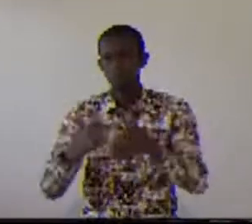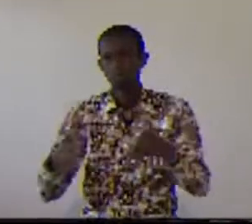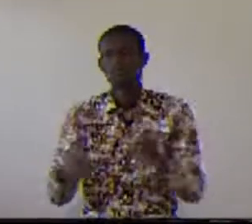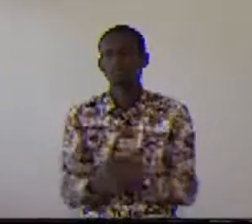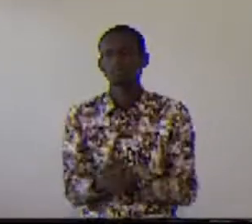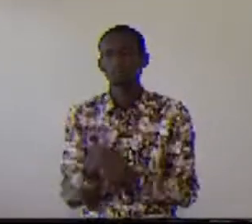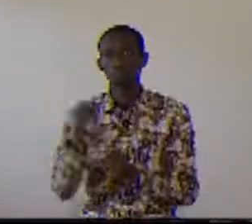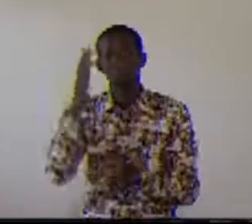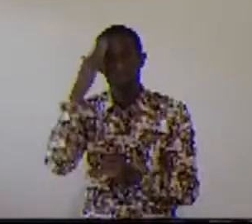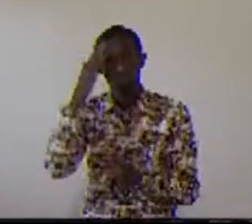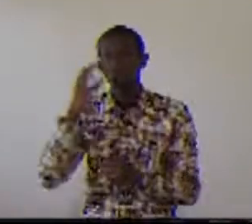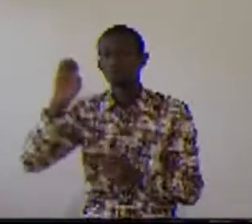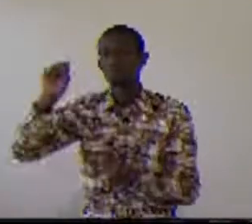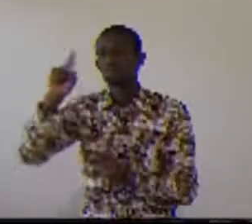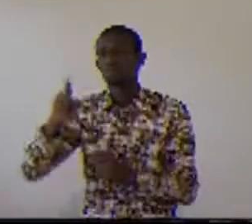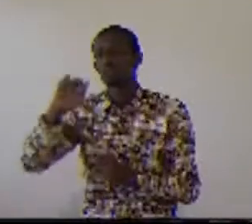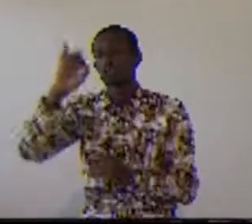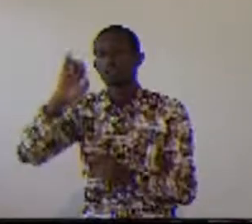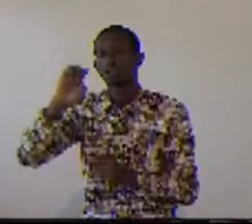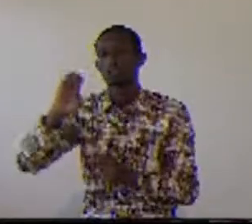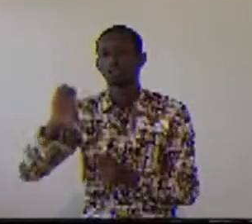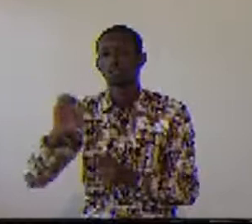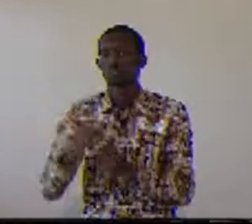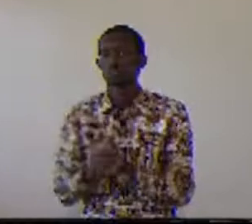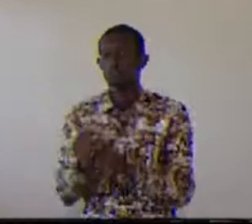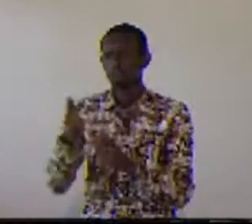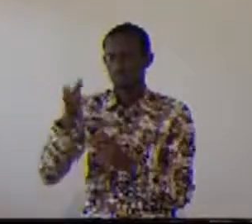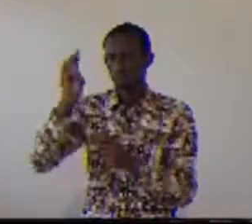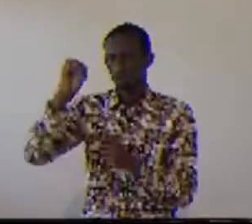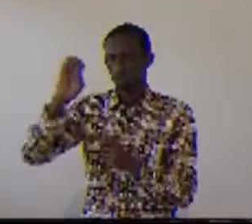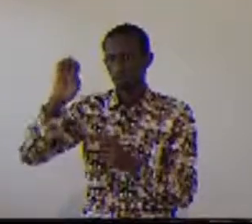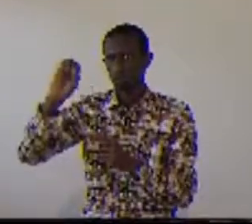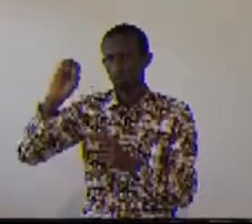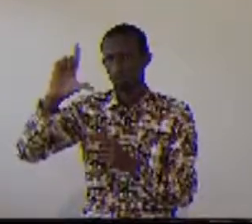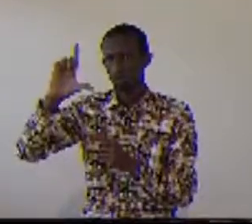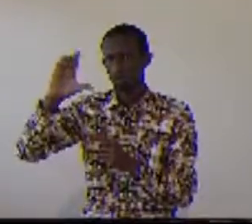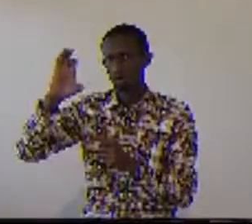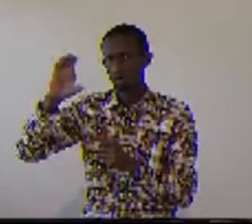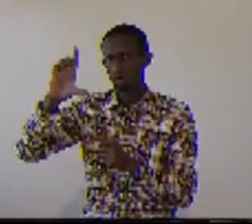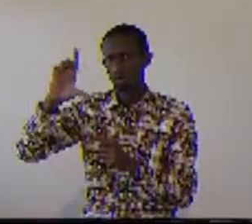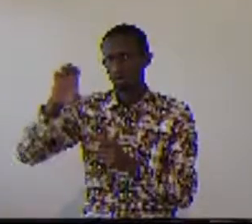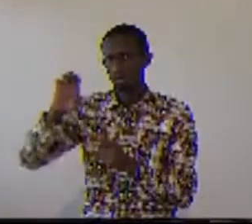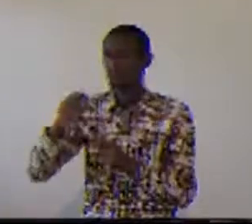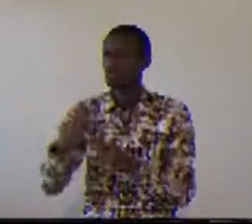a molecule increases, the intermolecular forces become stronger. And then it will